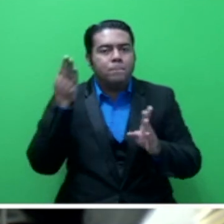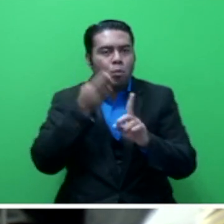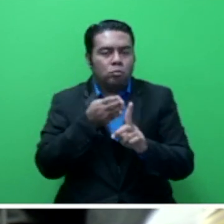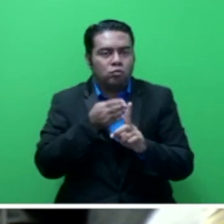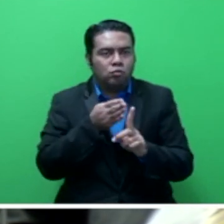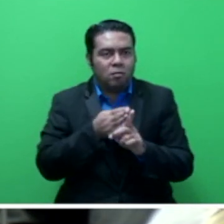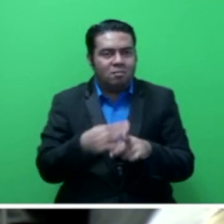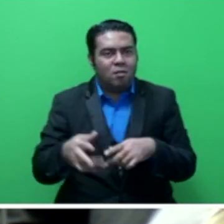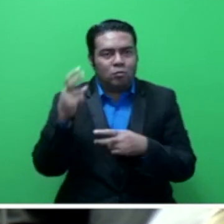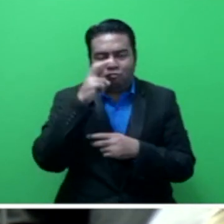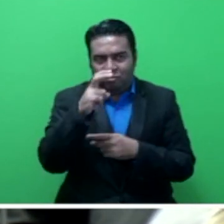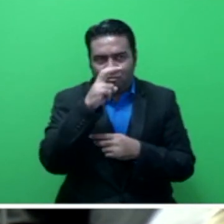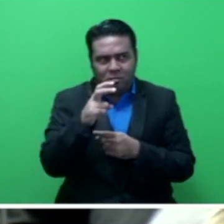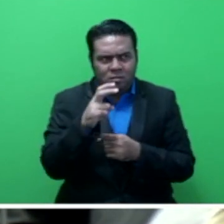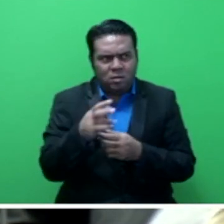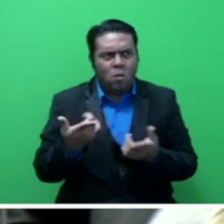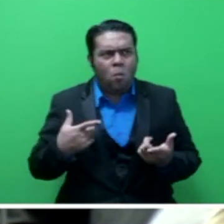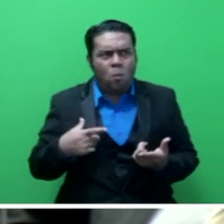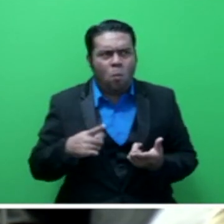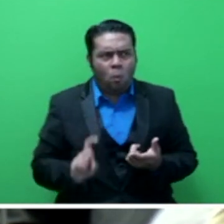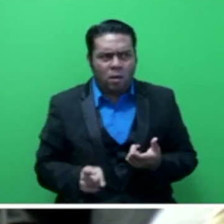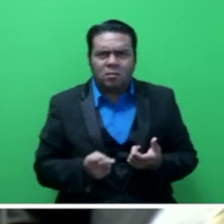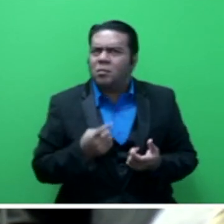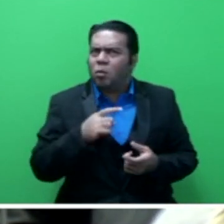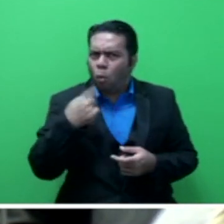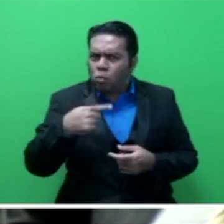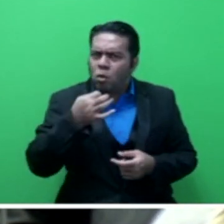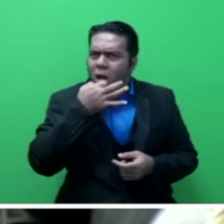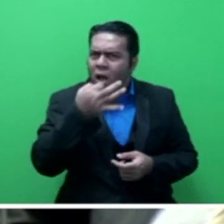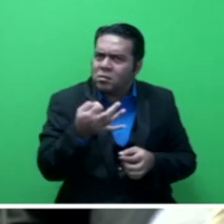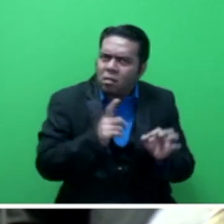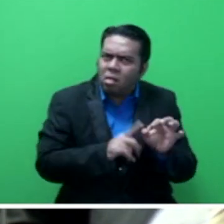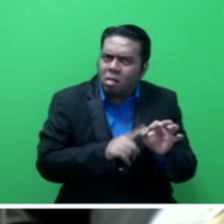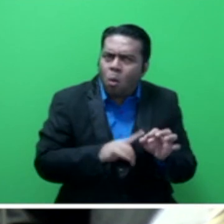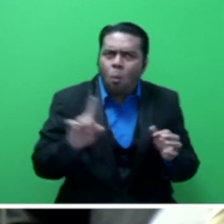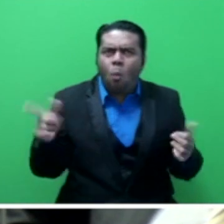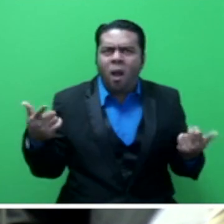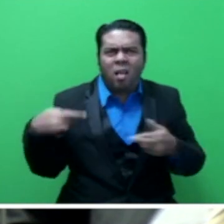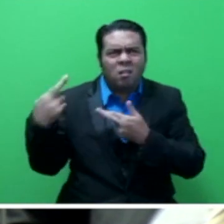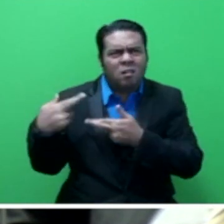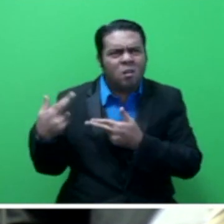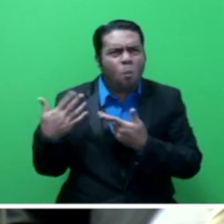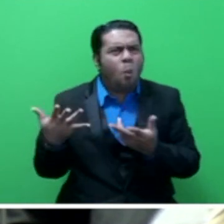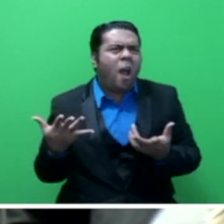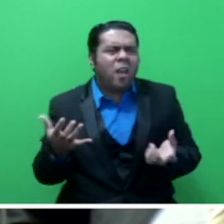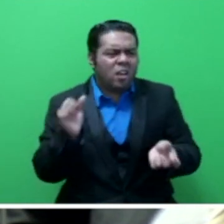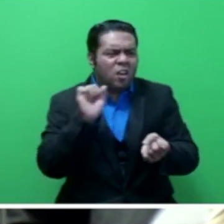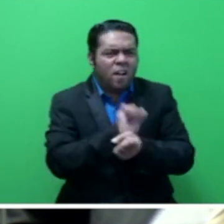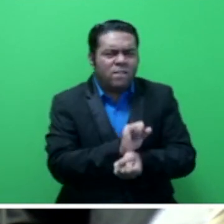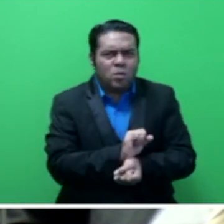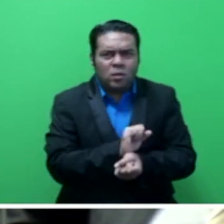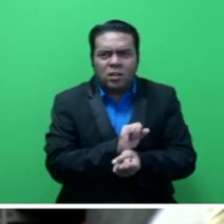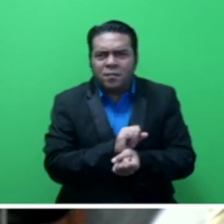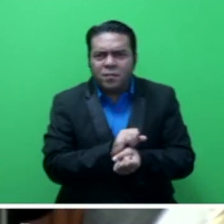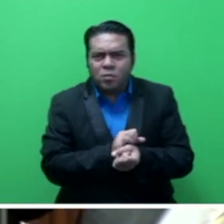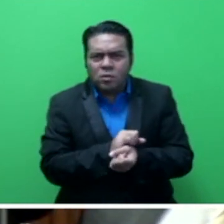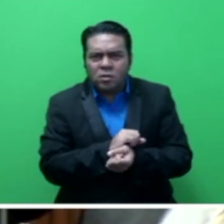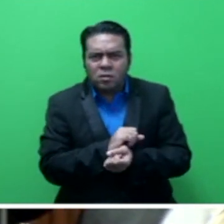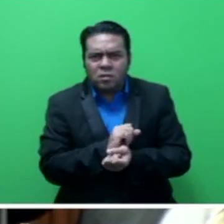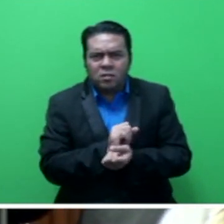exist. One continues to ask, what is the role of the curfew in terms of health? This is what it does, Honorable